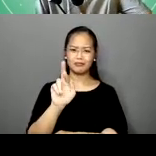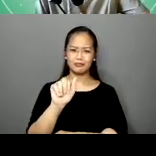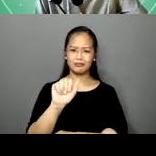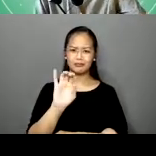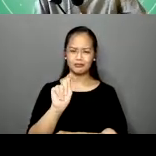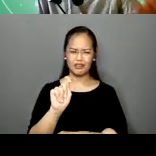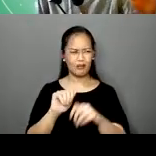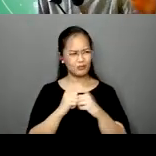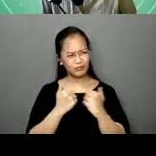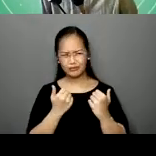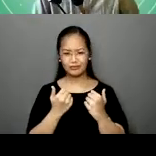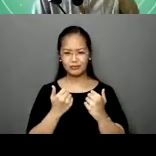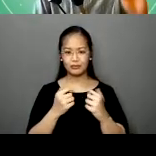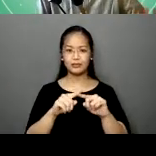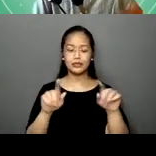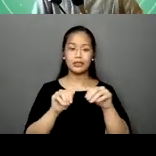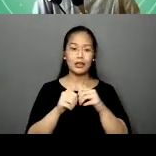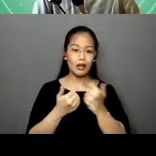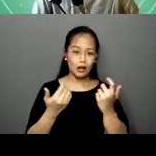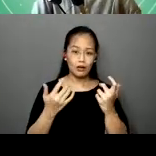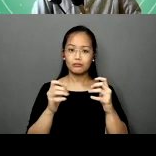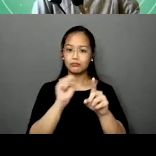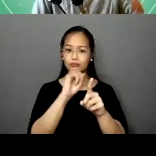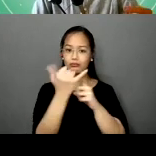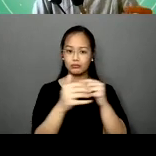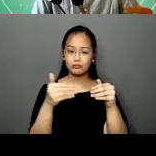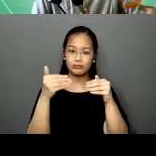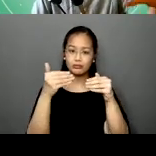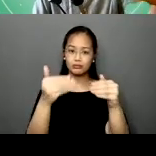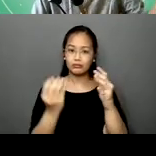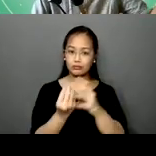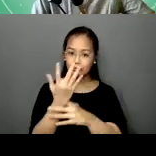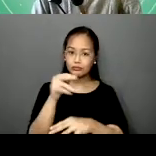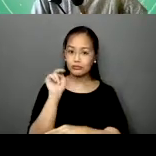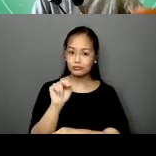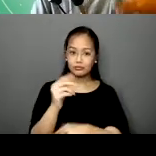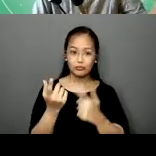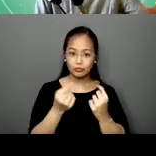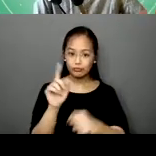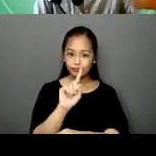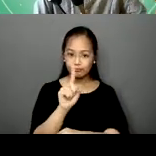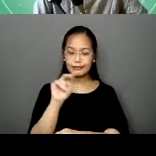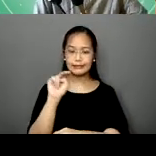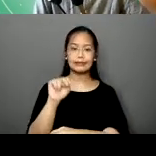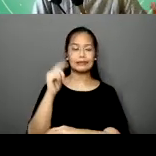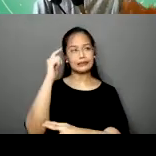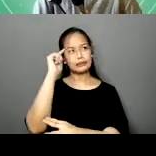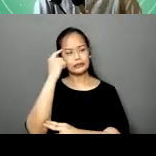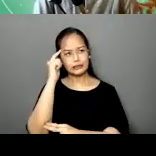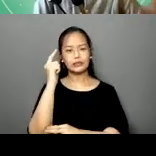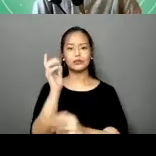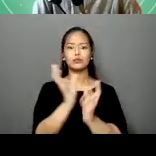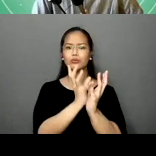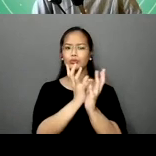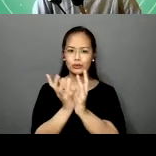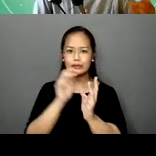in order to have a society that continues to grow, we have to nurture that kind of mentality that this is a community that